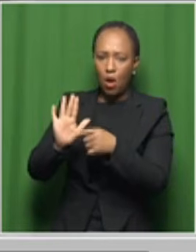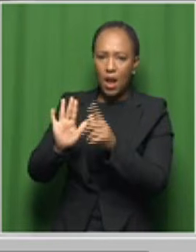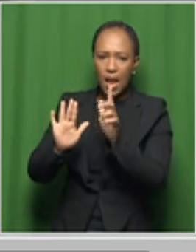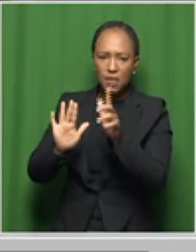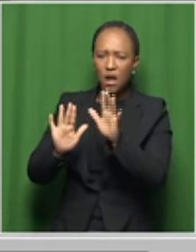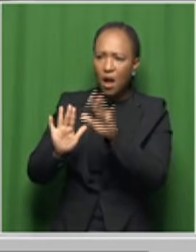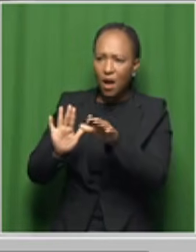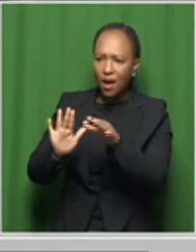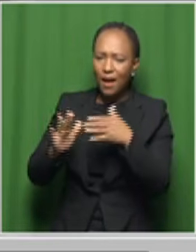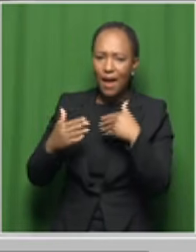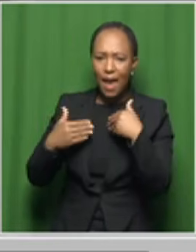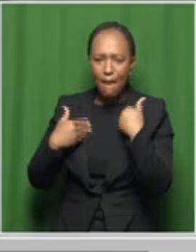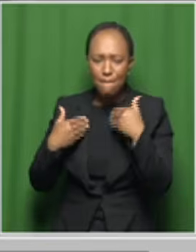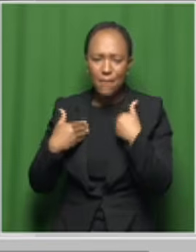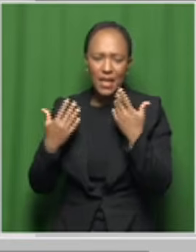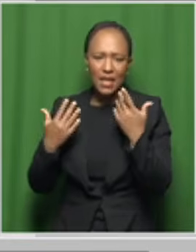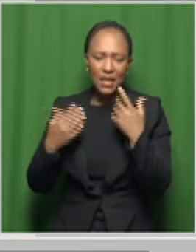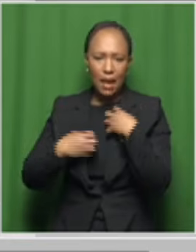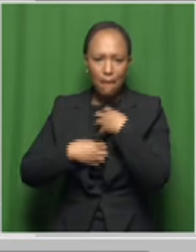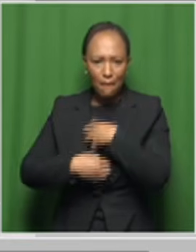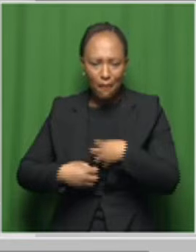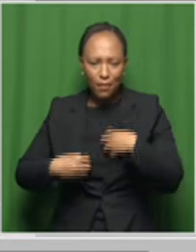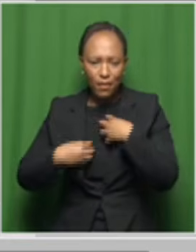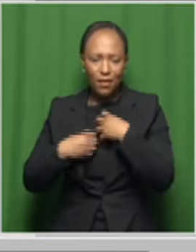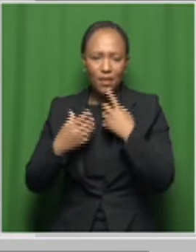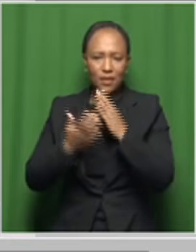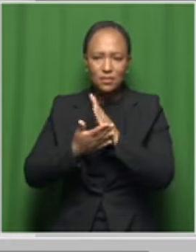feel very happy, and some of them are just